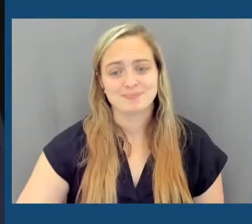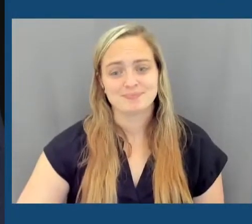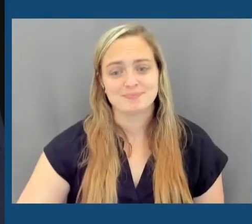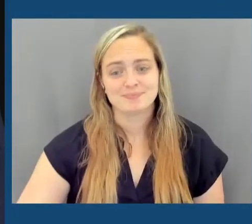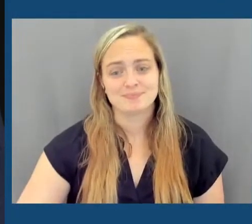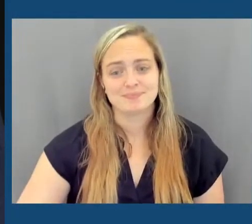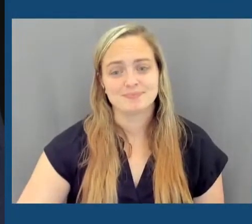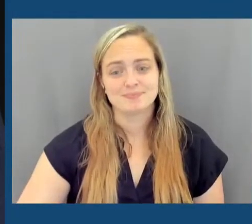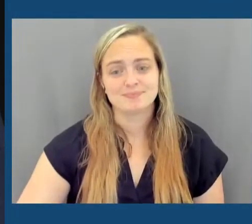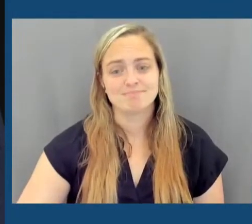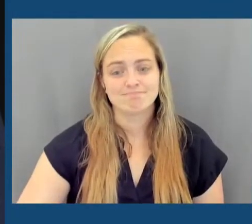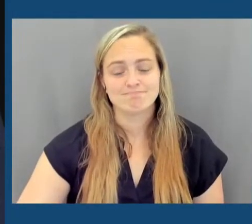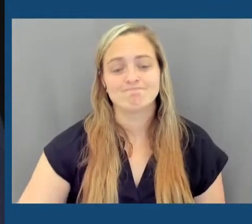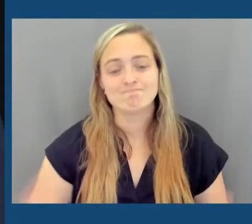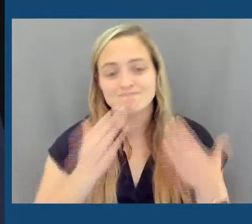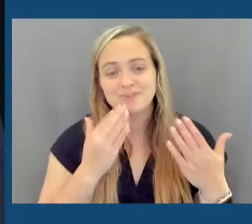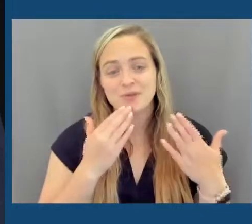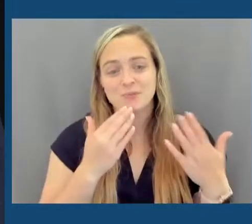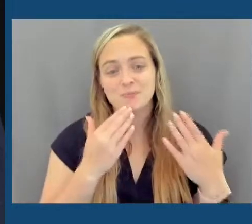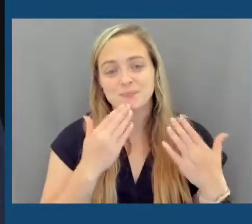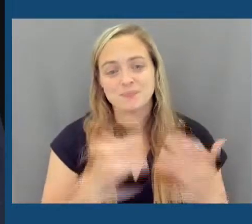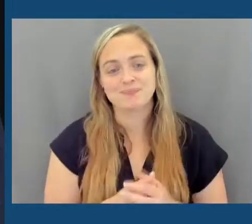Thank you.